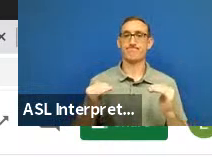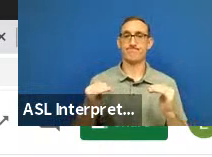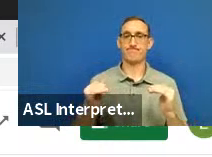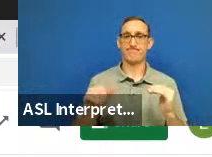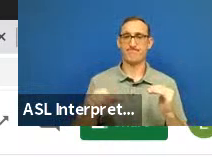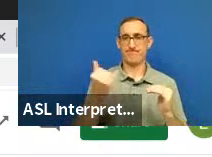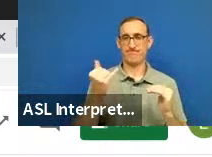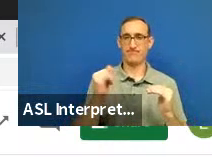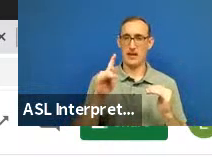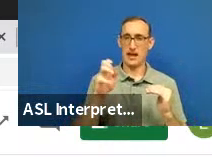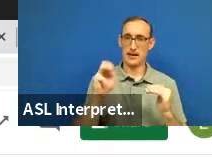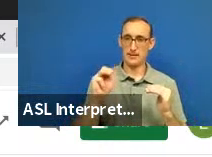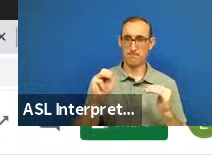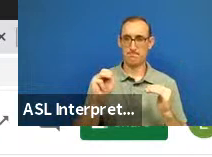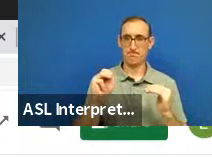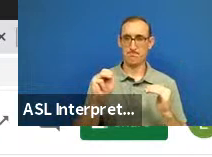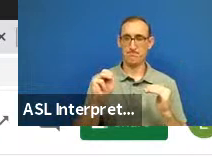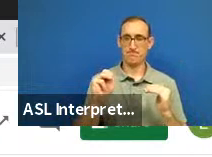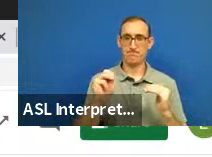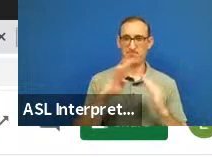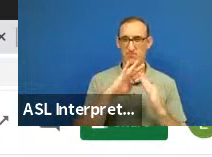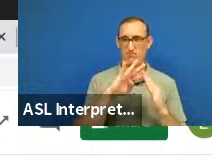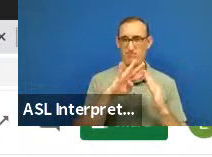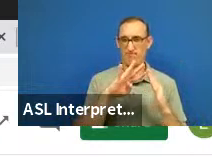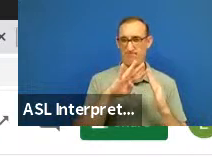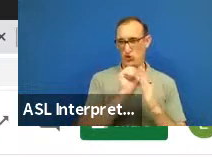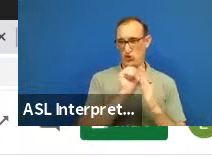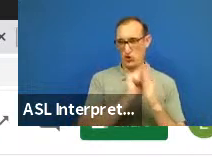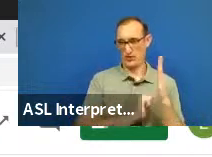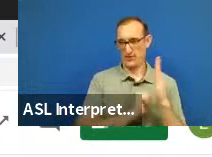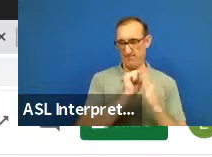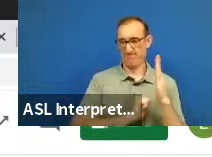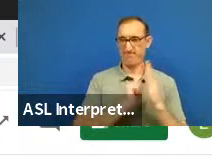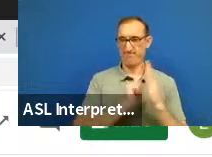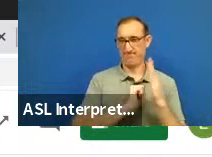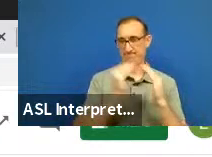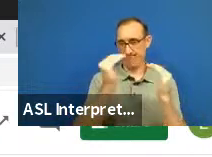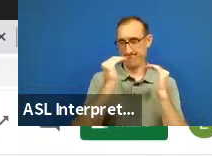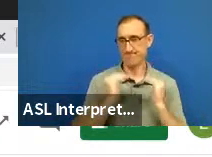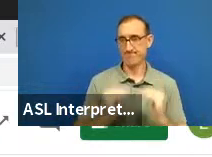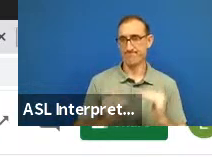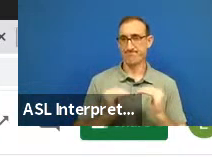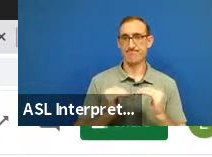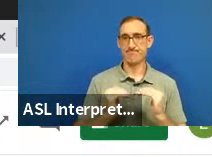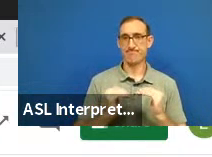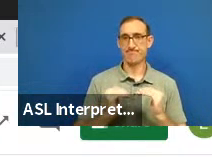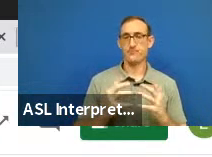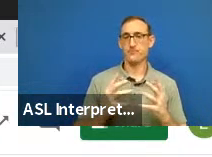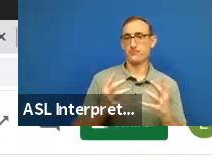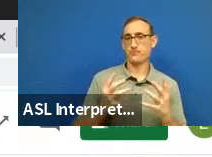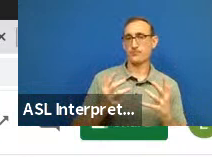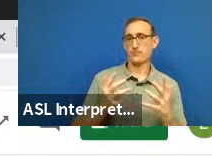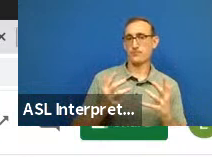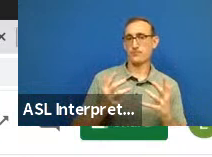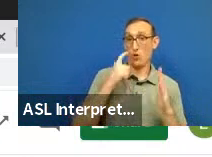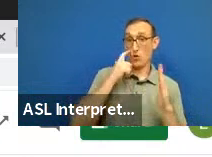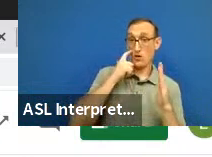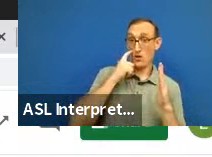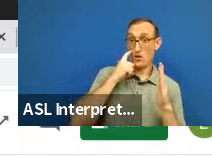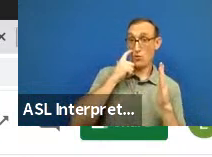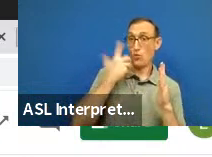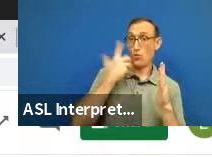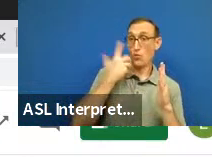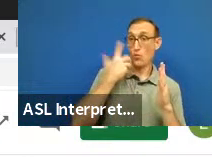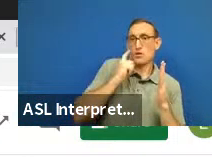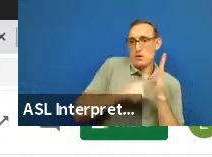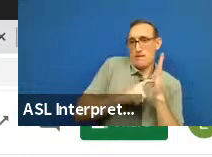for discussion. And again, this is more so beginning the work. We already have identified the 4 Thursdays of the